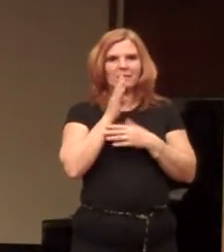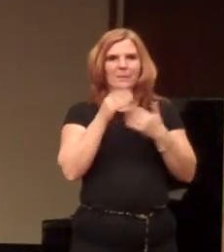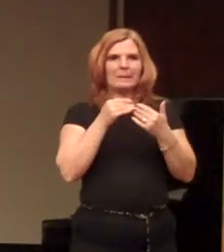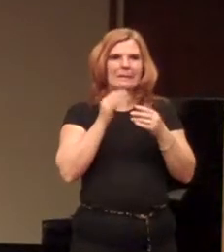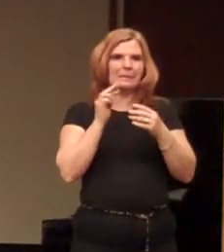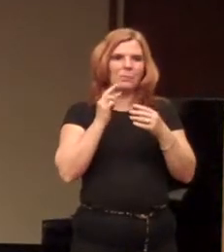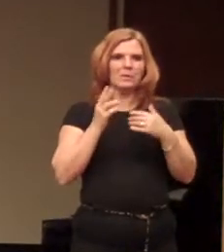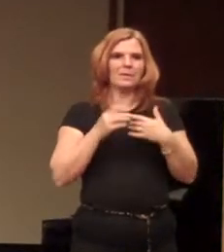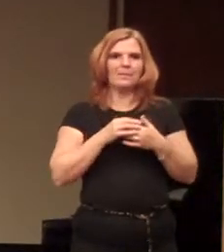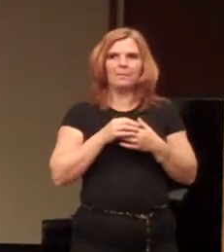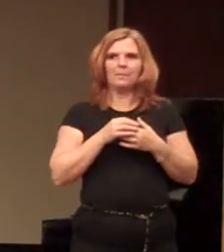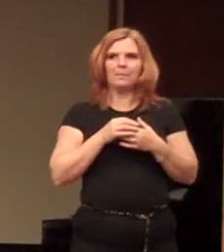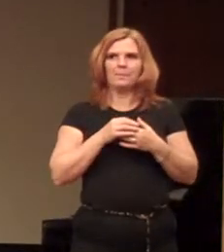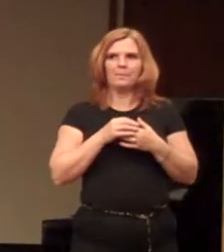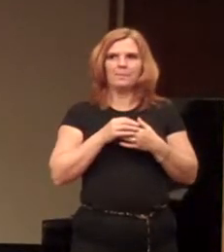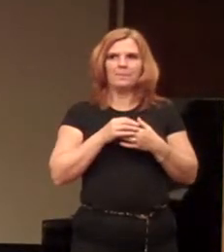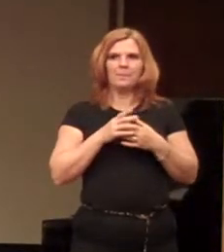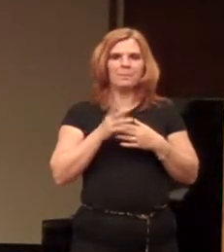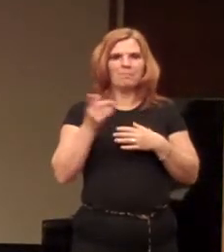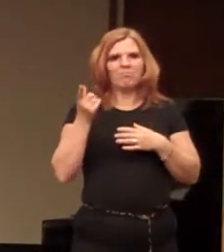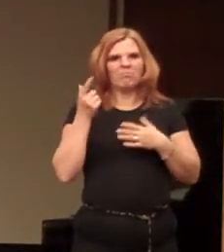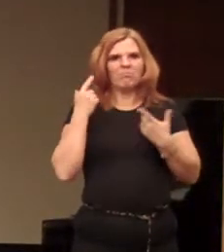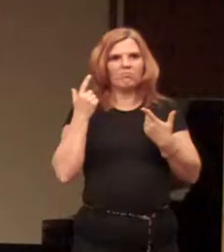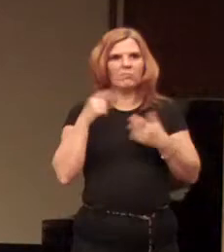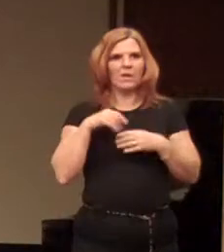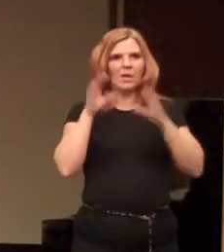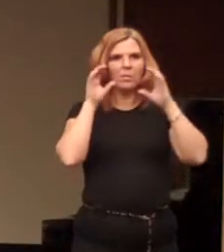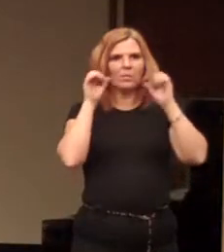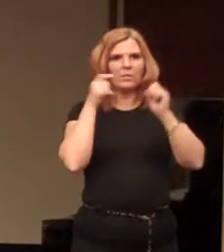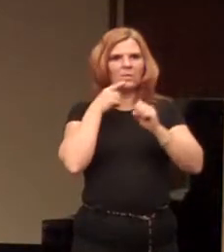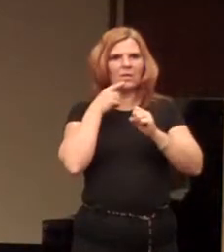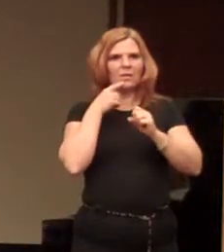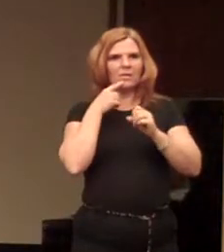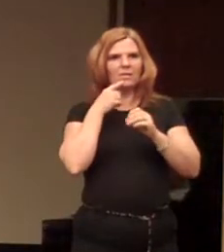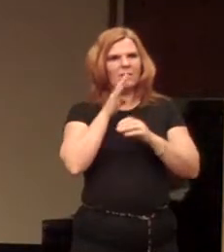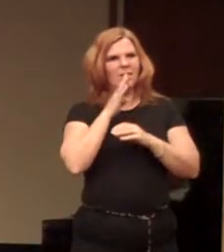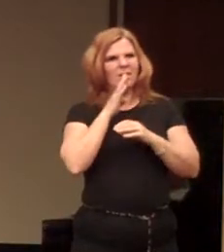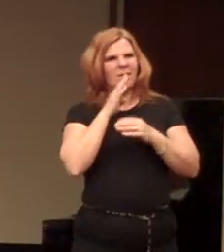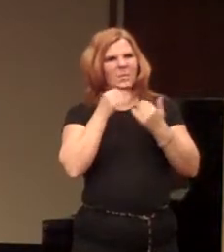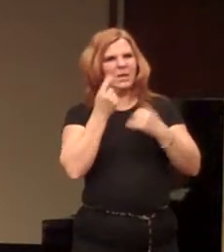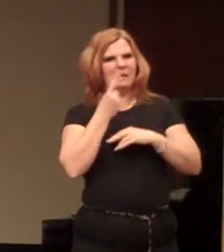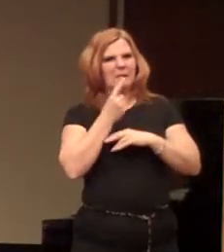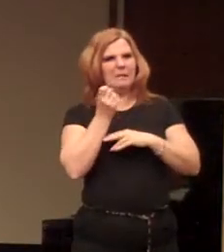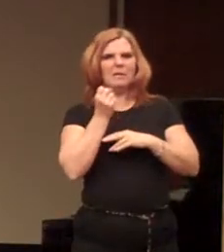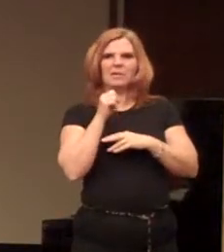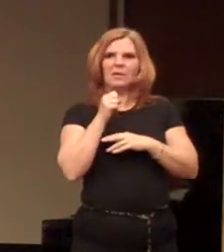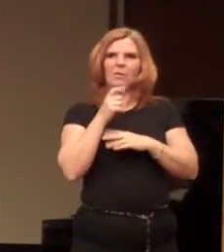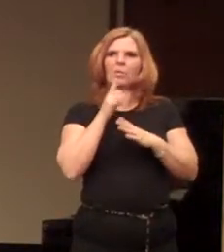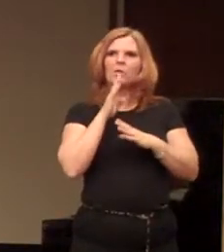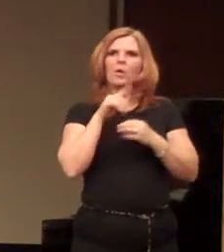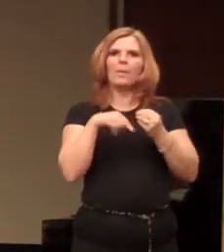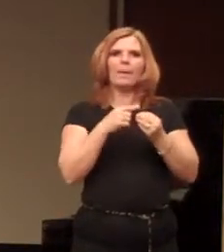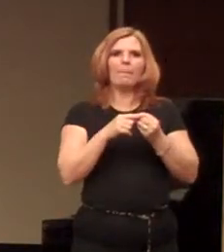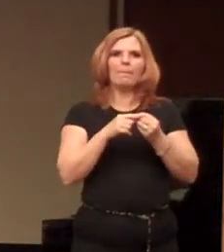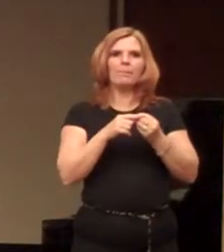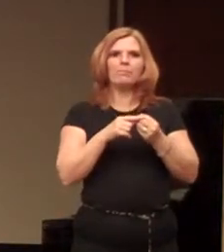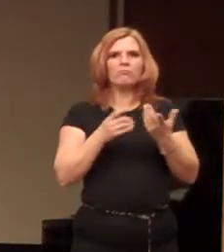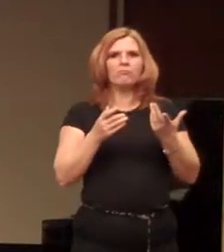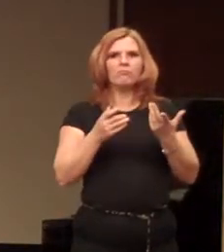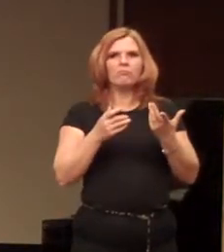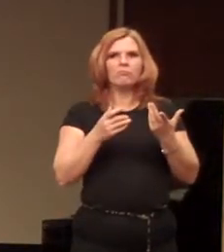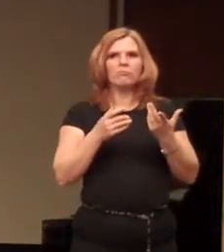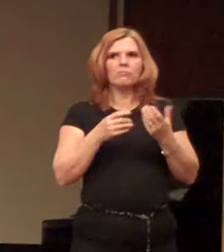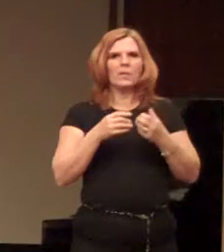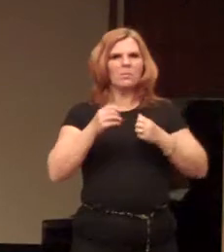Wednesdays at noon. So I'm going over, and a colleague of mine says, "You doing a Speakeasy today, Dave?" And I said, "Yeah." I said, "What are you doing?" He said, "I said, I'm